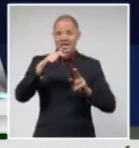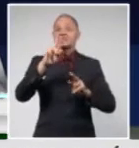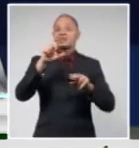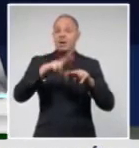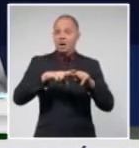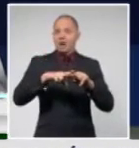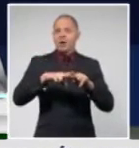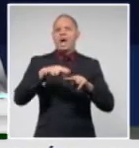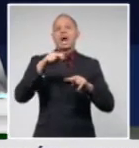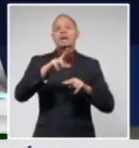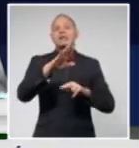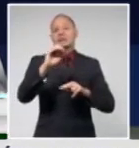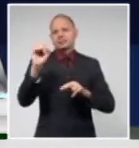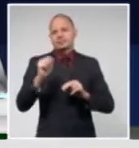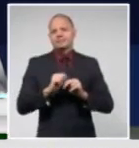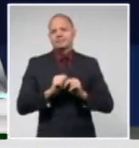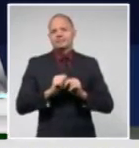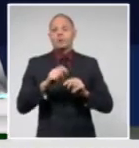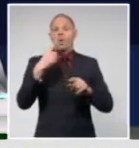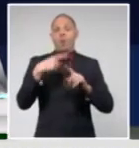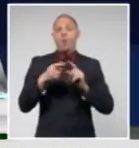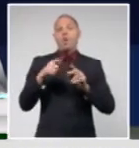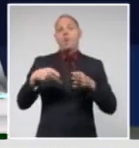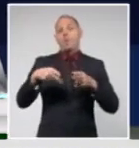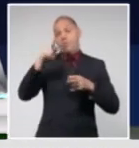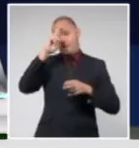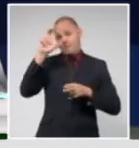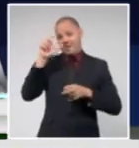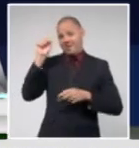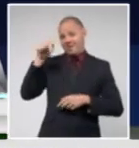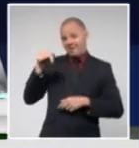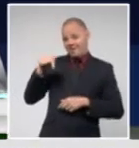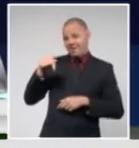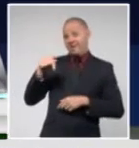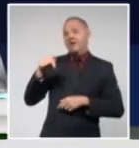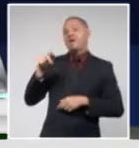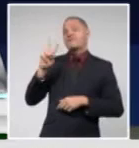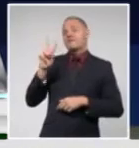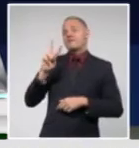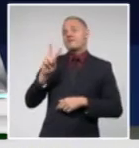451 in the Hermanos Almajeras Hospital Laboratory,